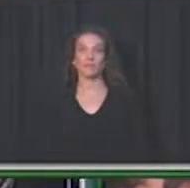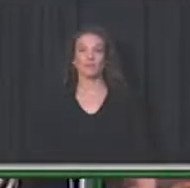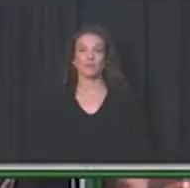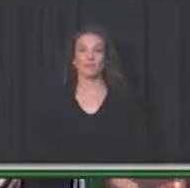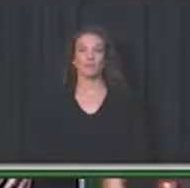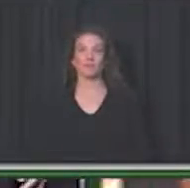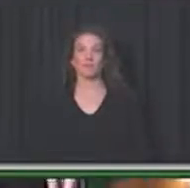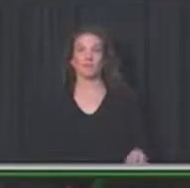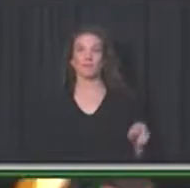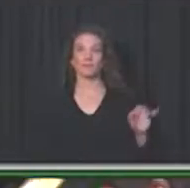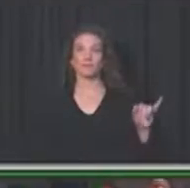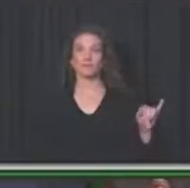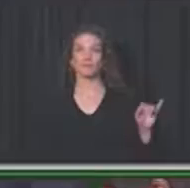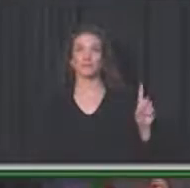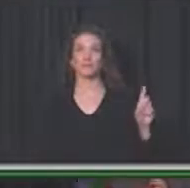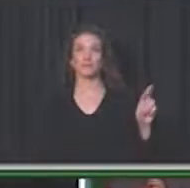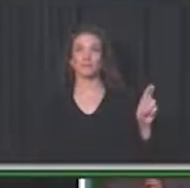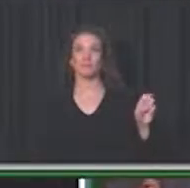Drew Shop.